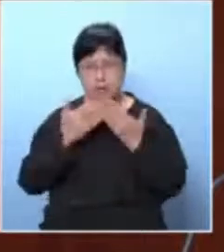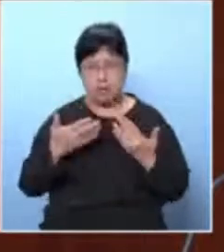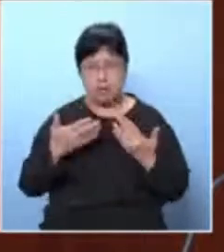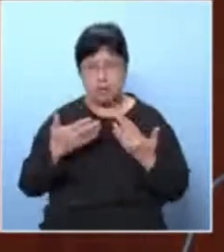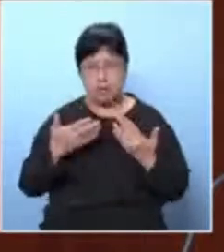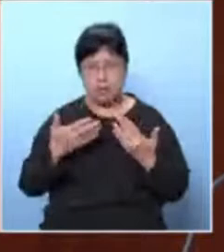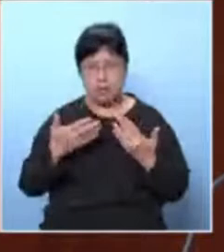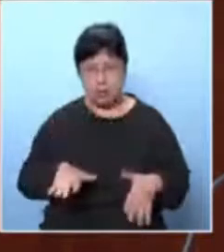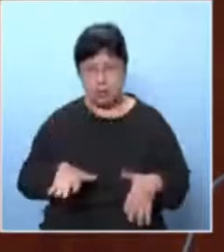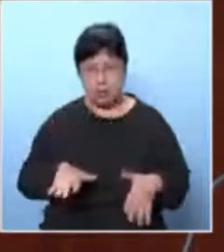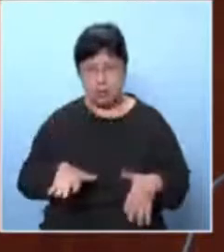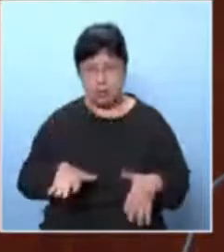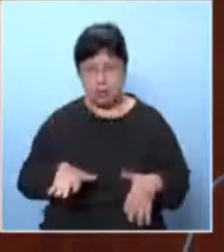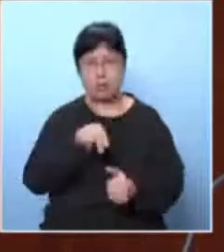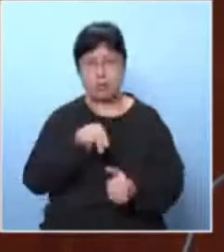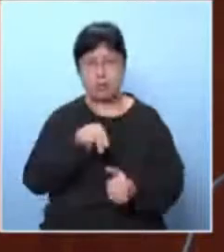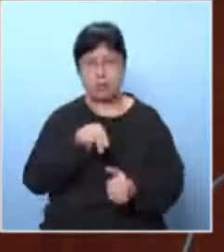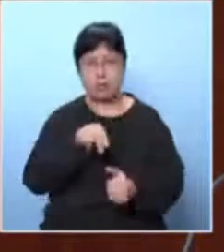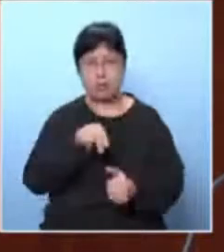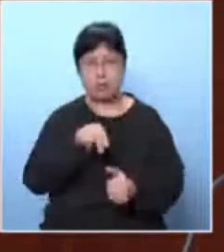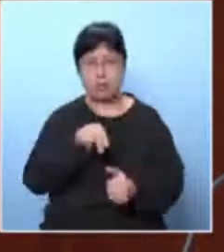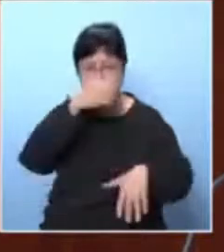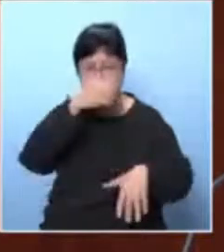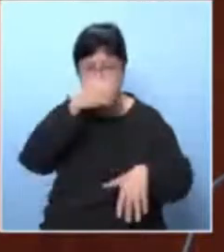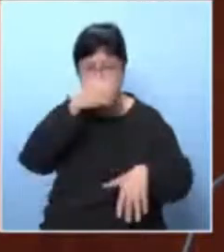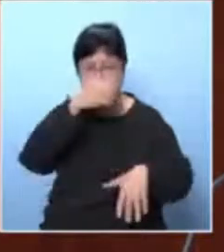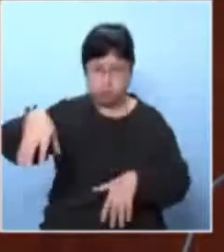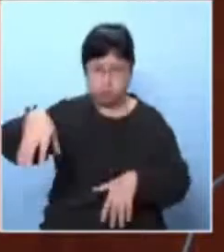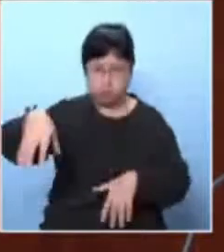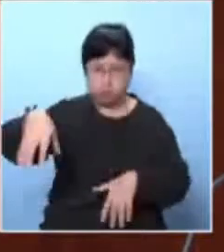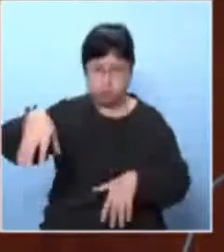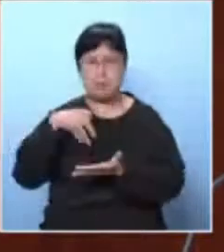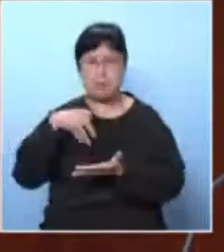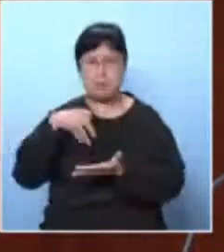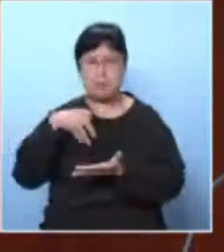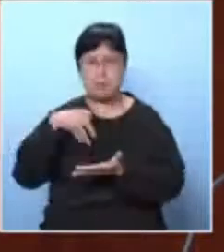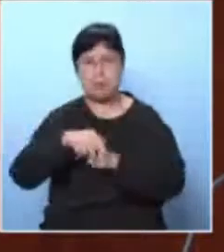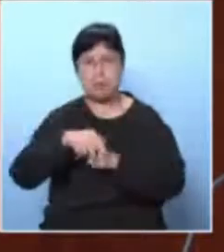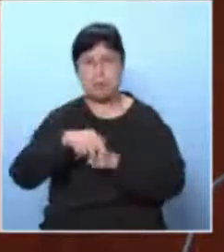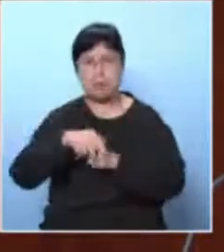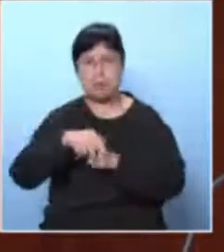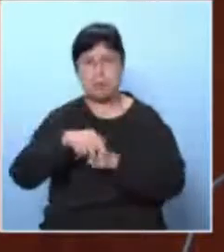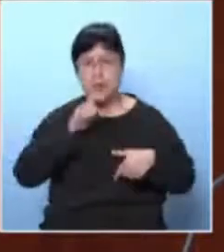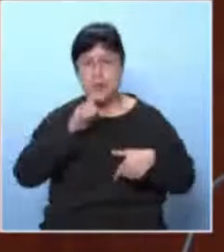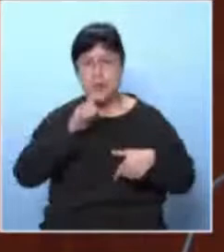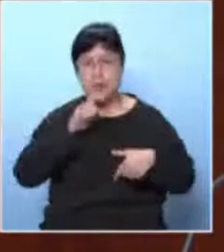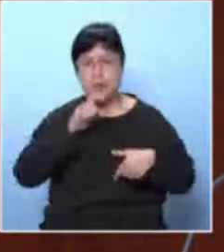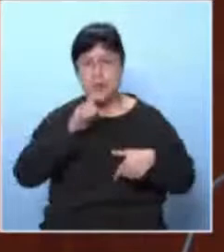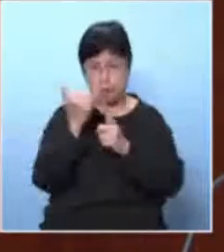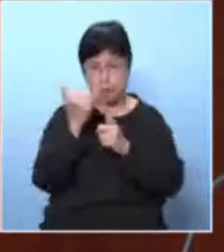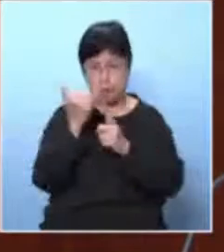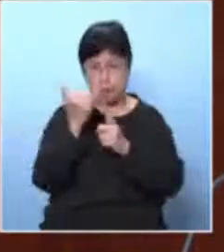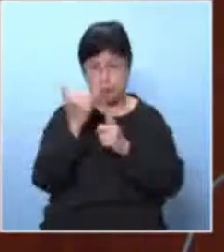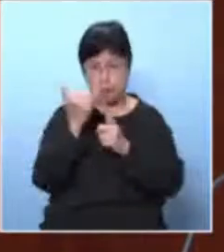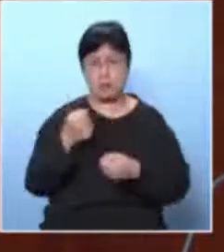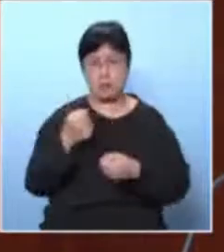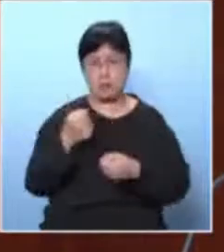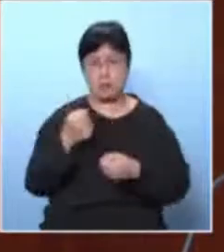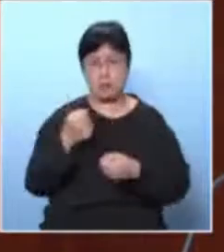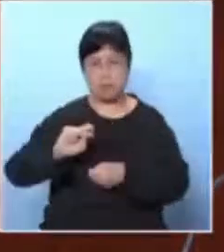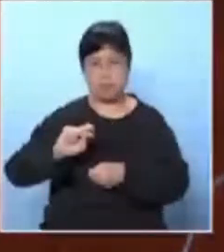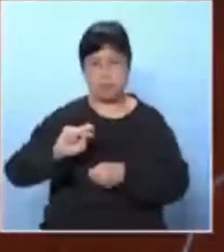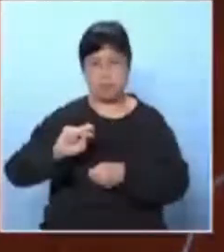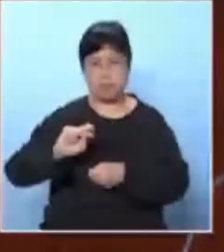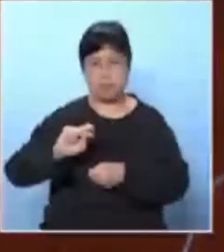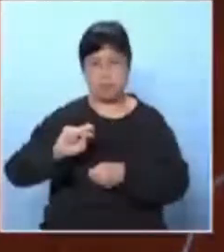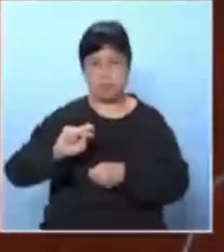in phases to cover all districts in Hong Kong. The number of participating centers will be increased from 16 to 28, and the number